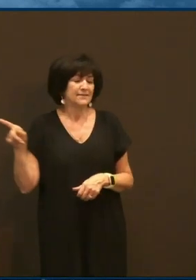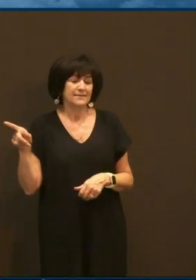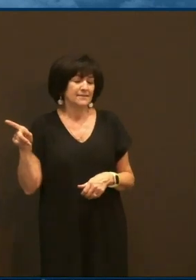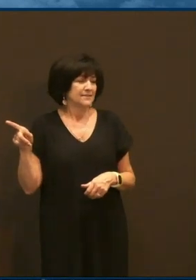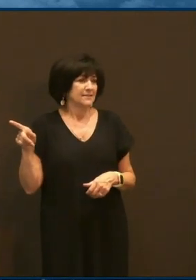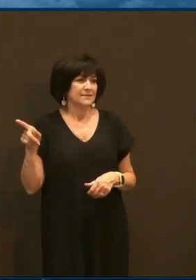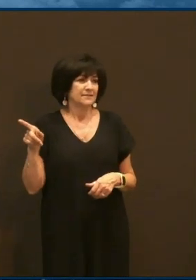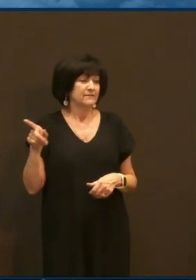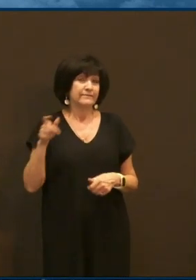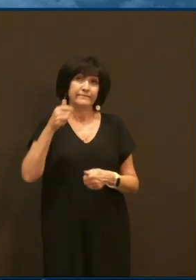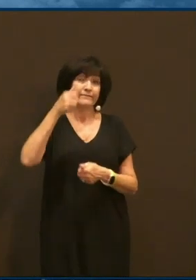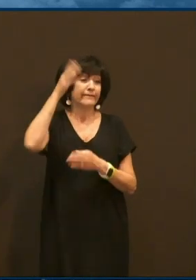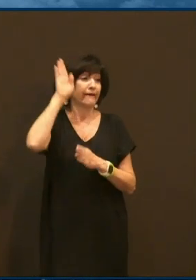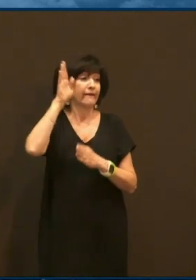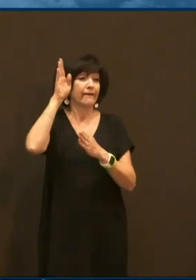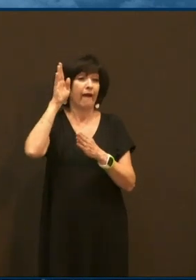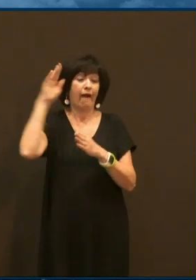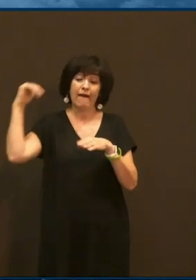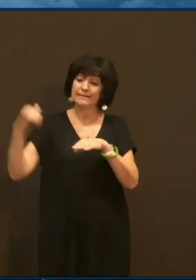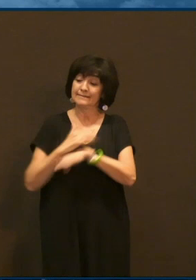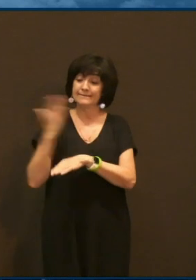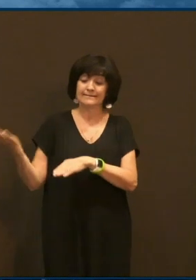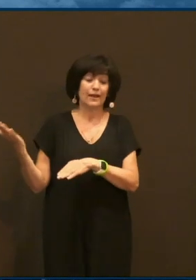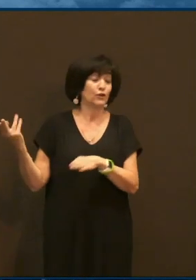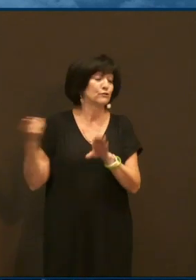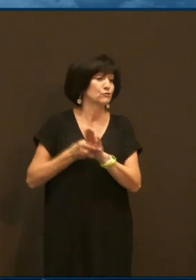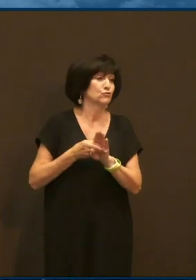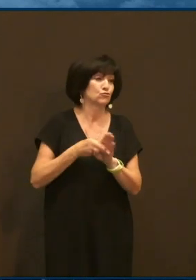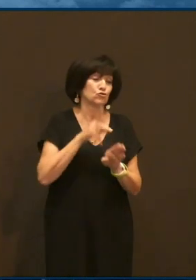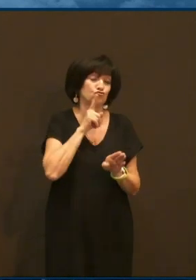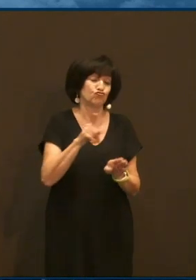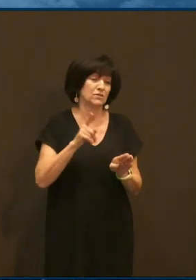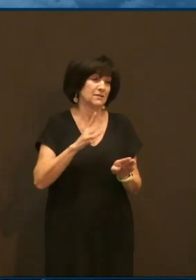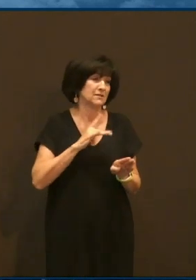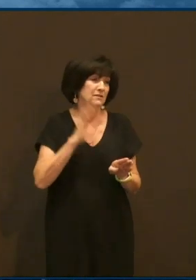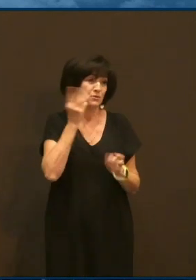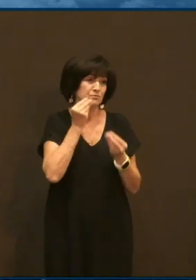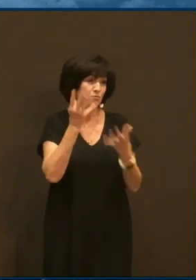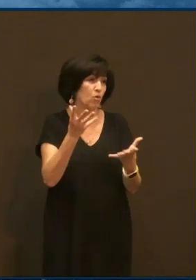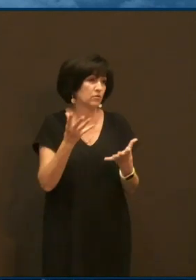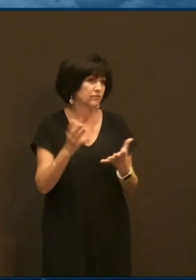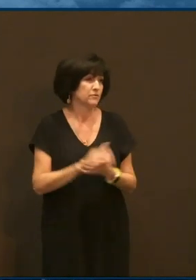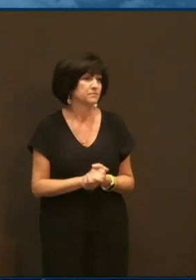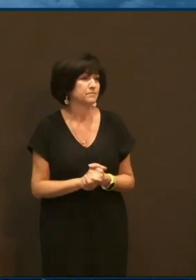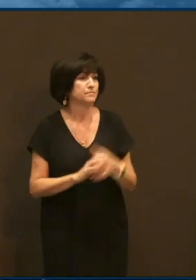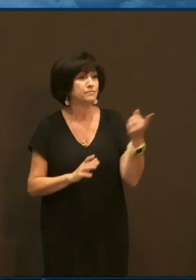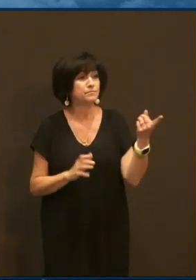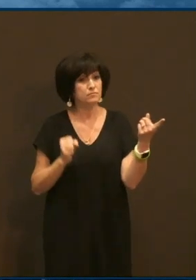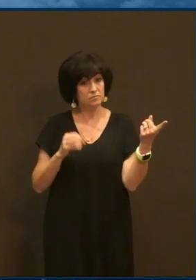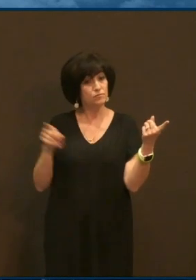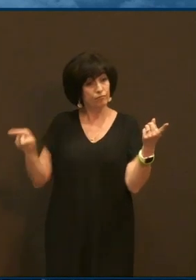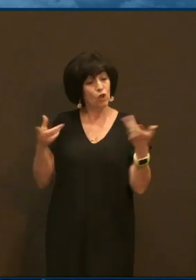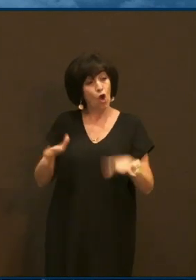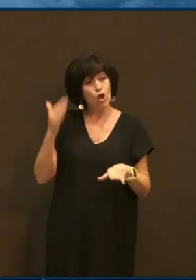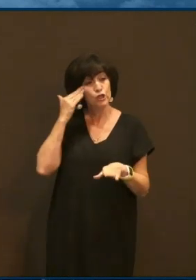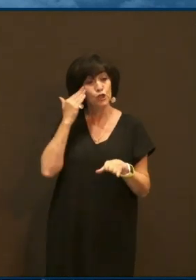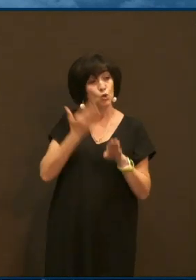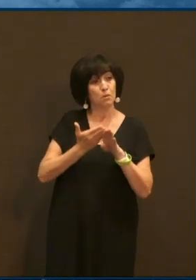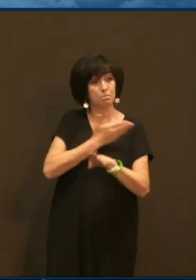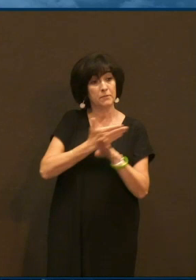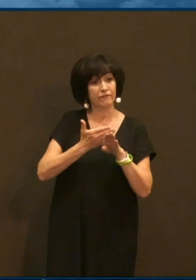miss her. So this was something she was considering perhaps before the pandemic really got started, or was this something that... It's been something